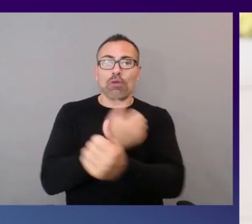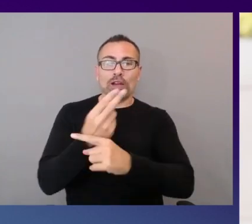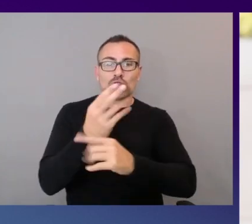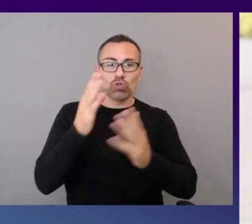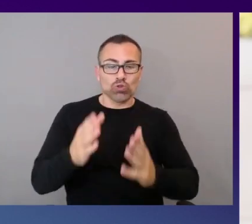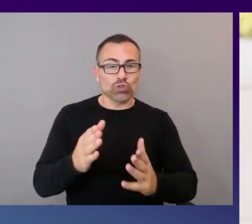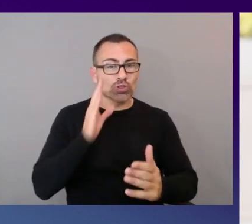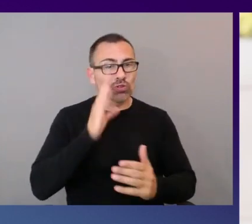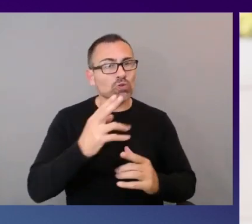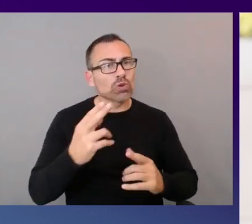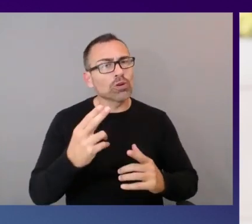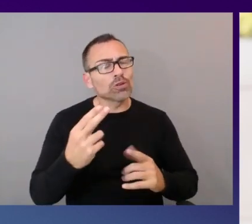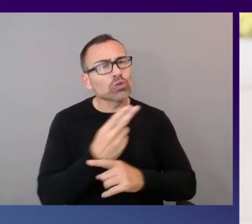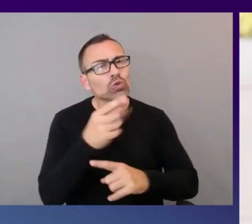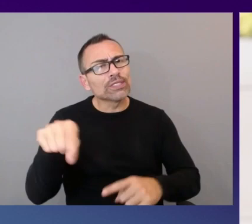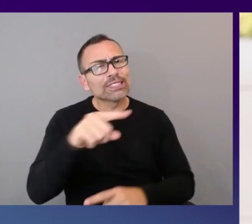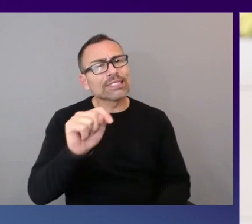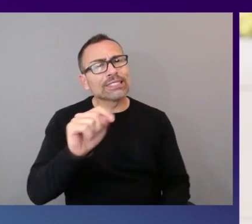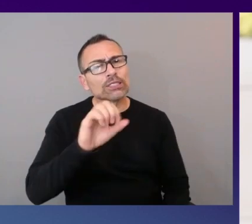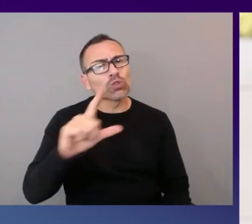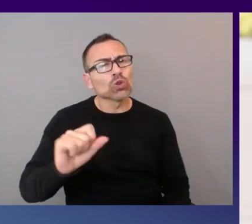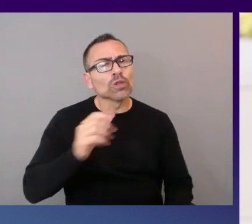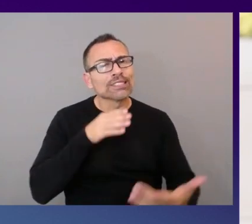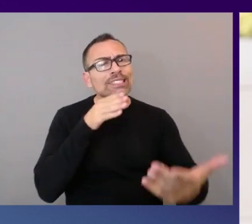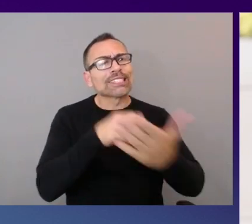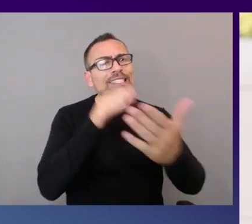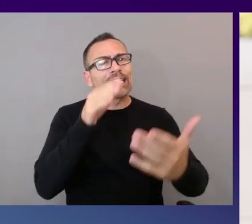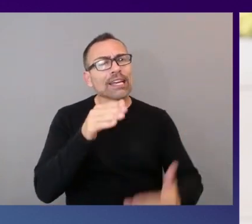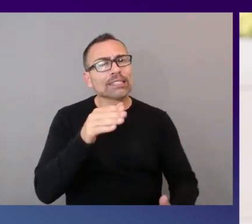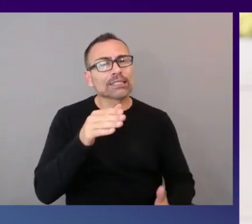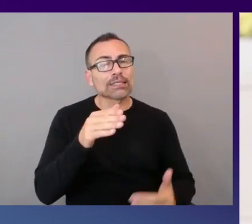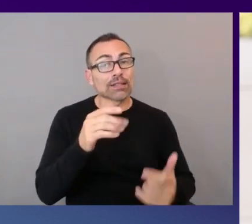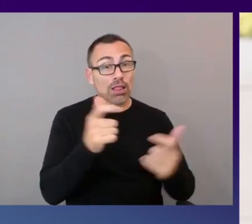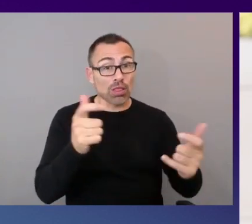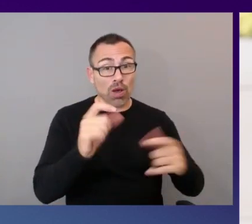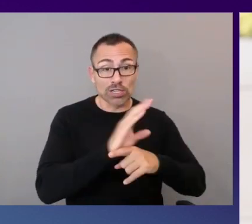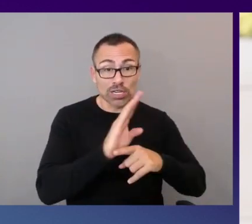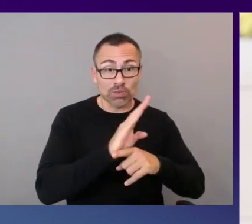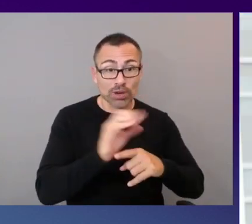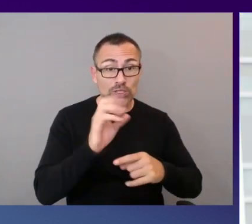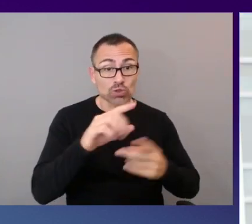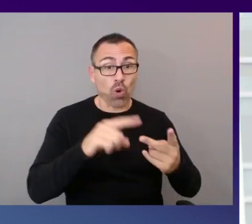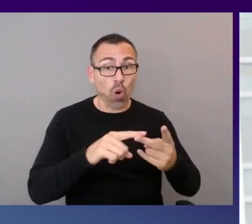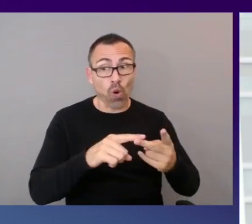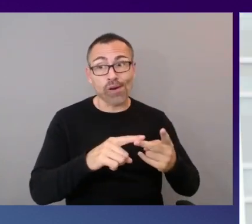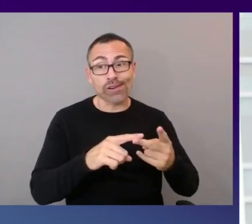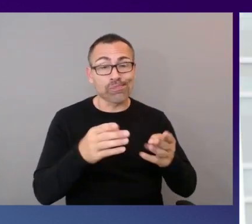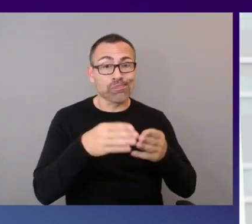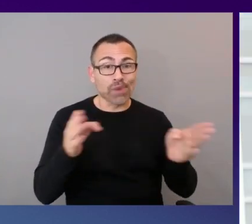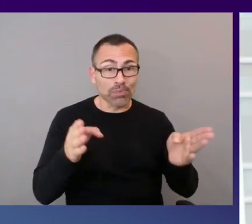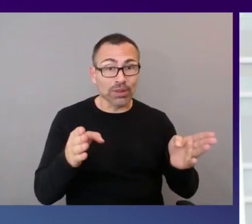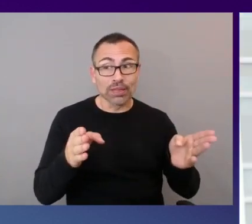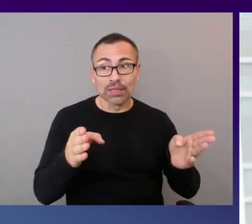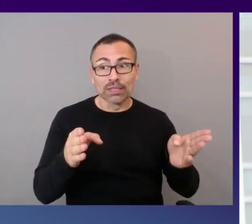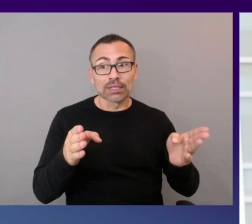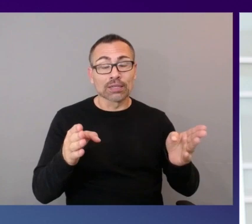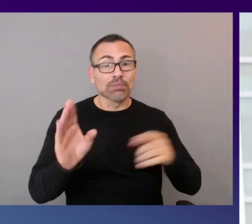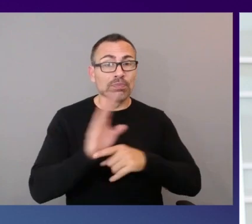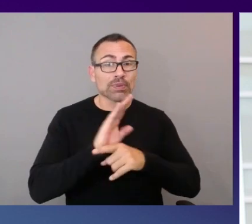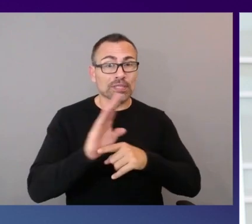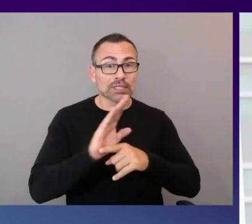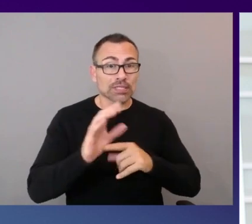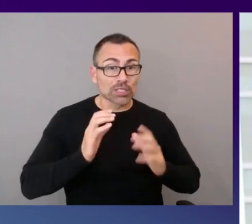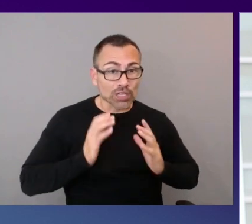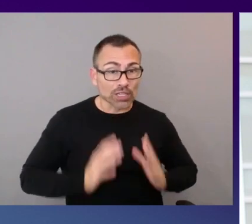tools against large enterprises or against large public sector customers. So when we're thinking about some of the